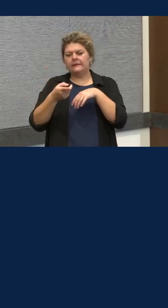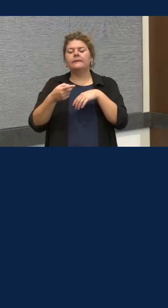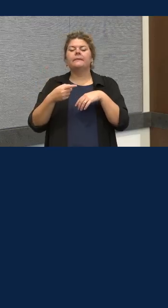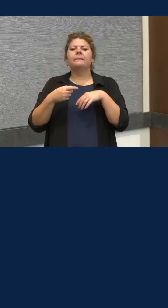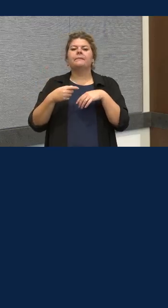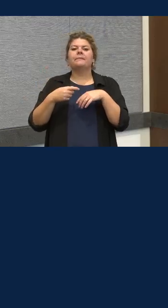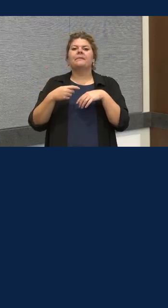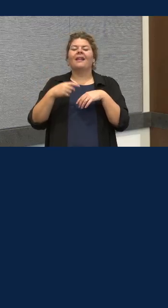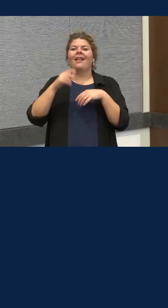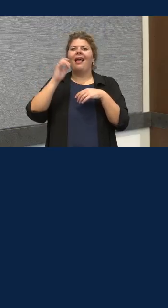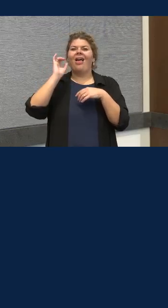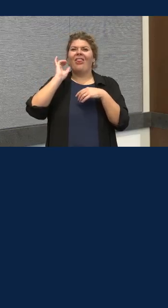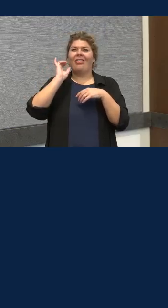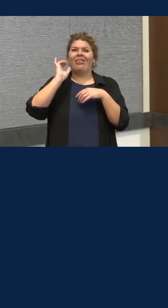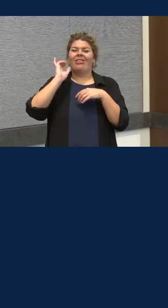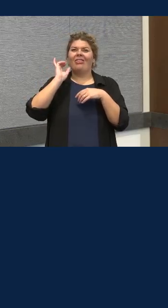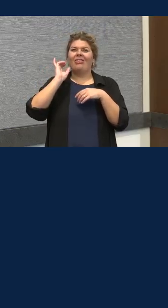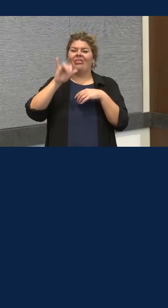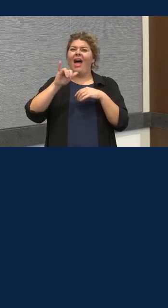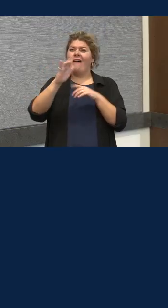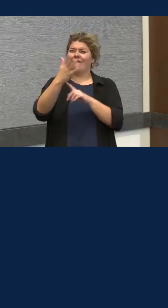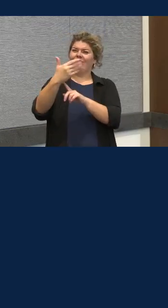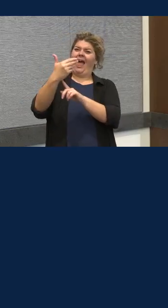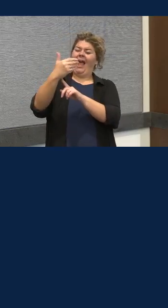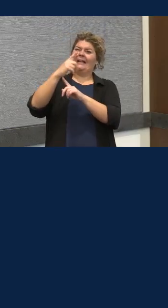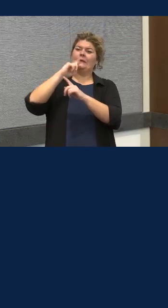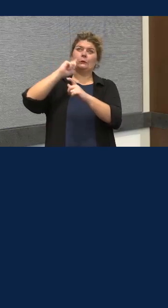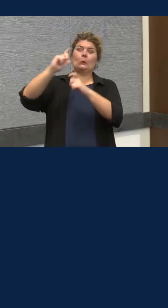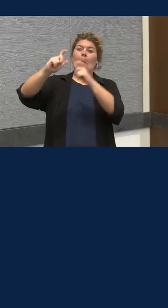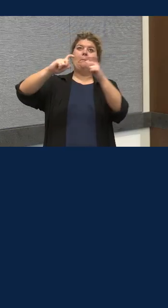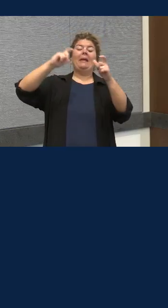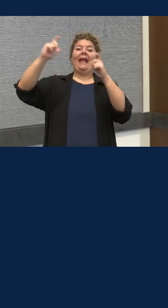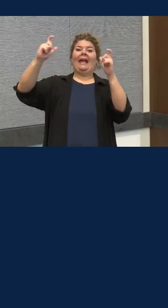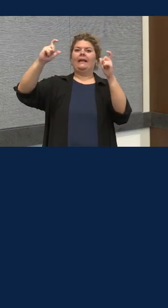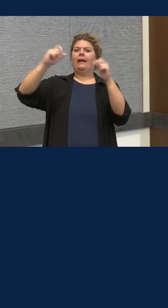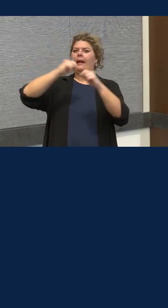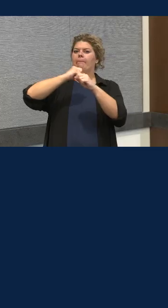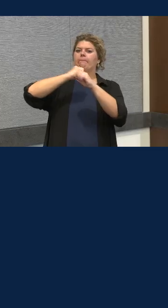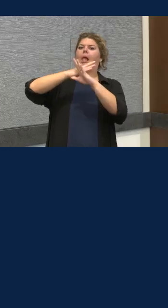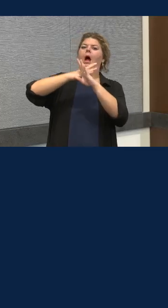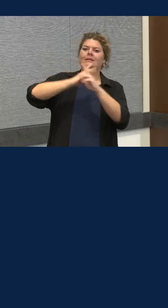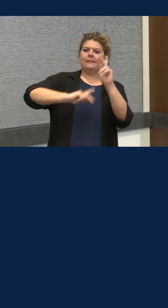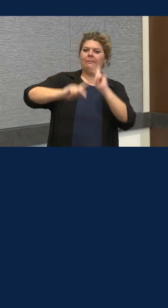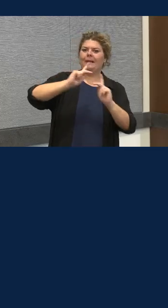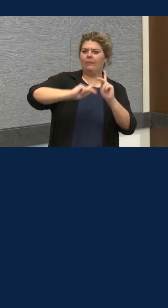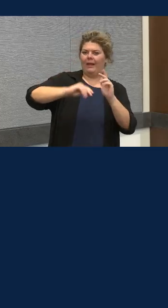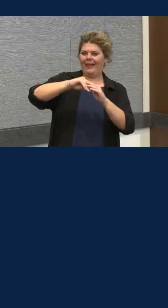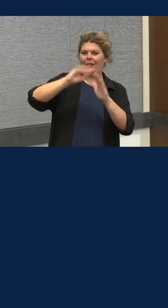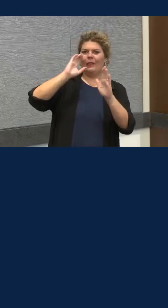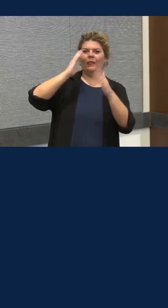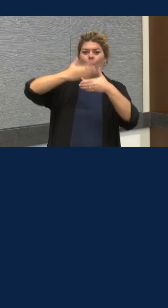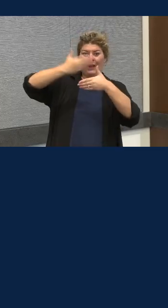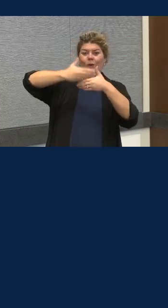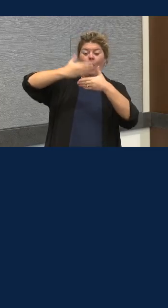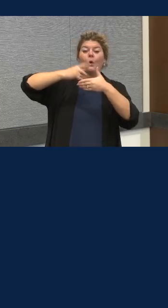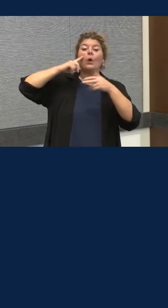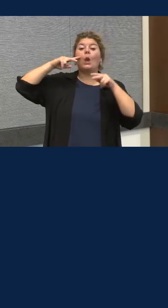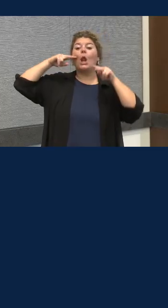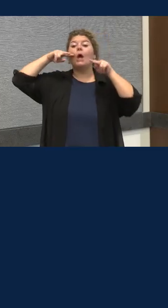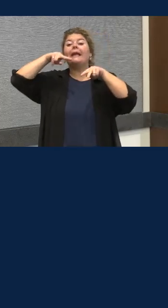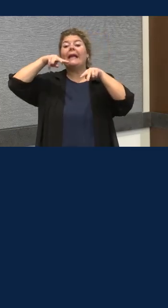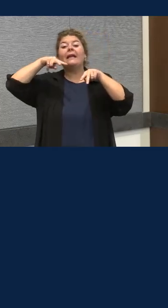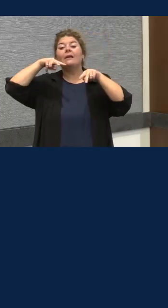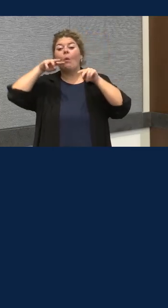and the flag is so big it blocks the people in the window who are out looking at